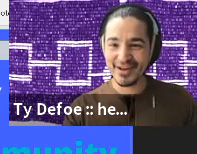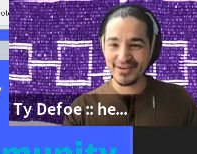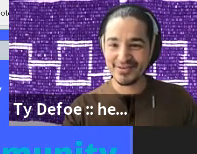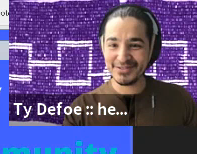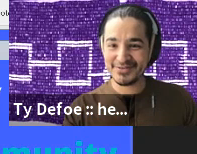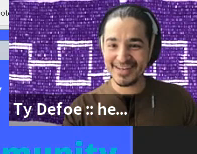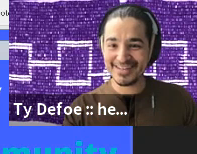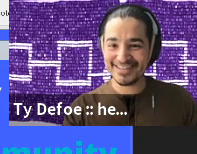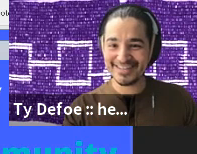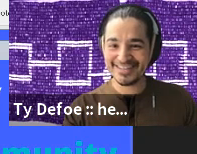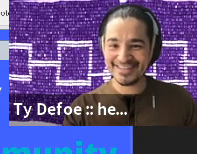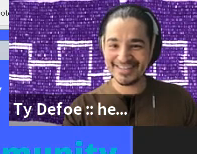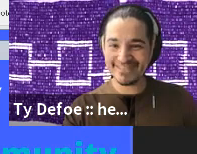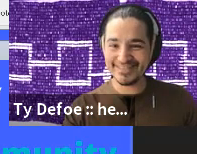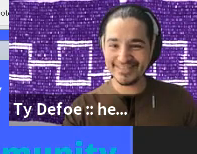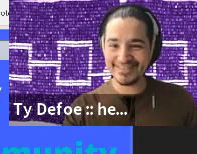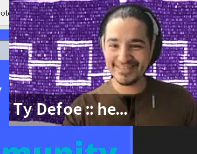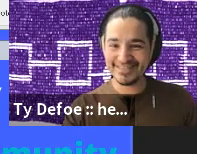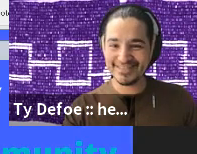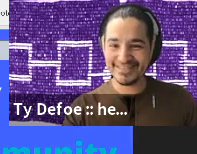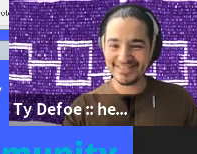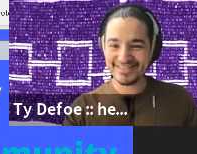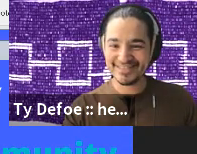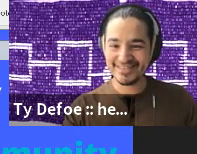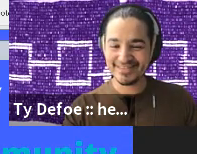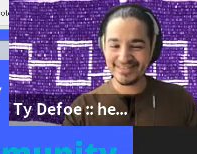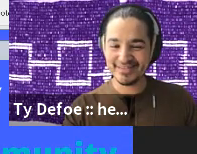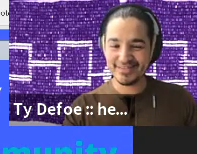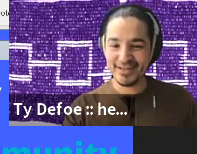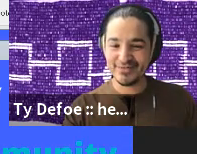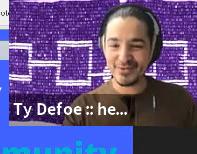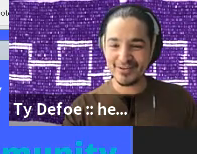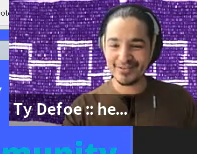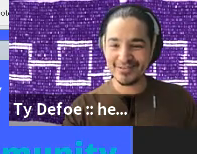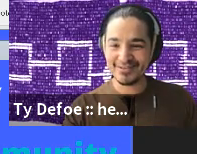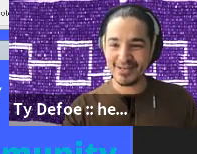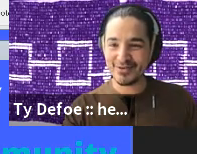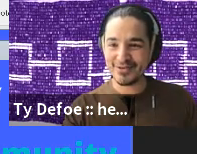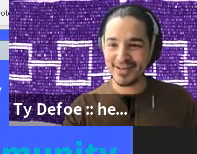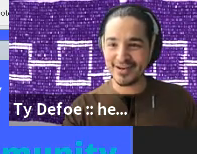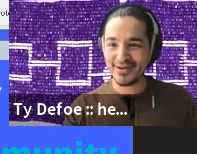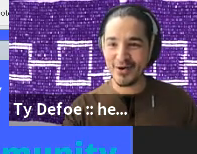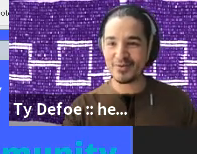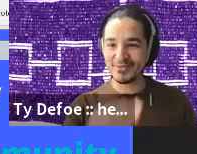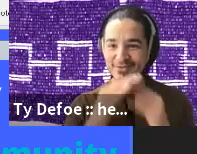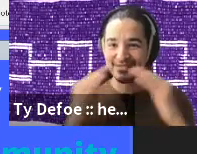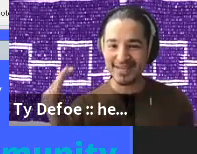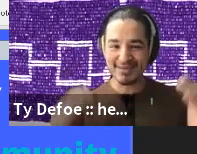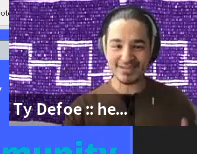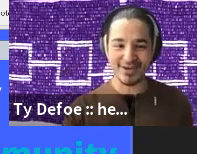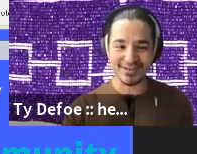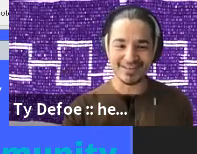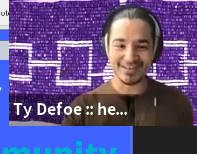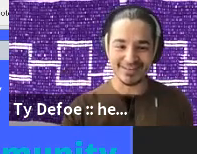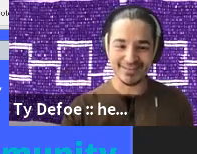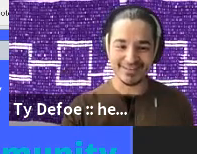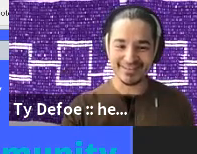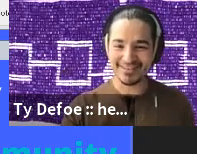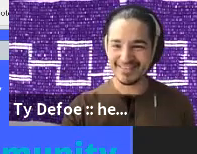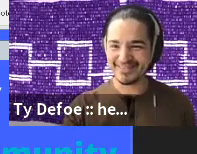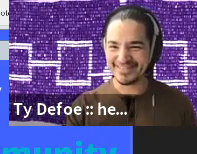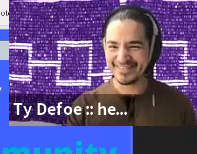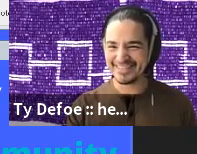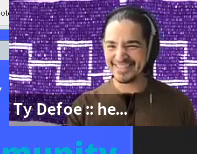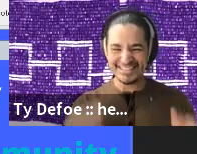If you care, you'll donate. Love you all. Take good care. Oh, I'm supposed to not be talking.